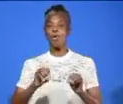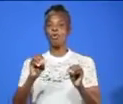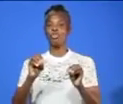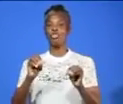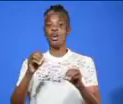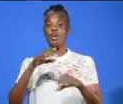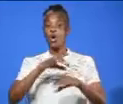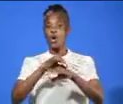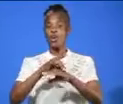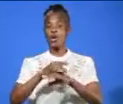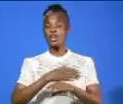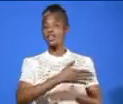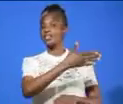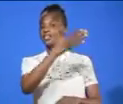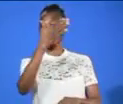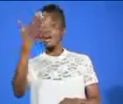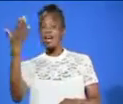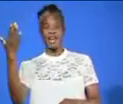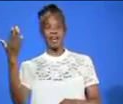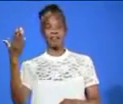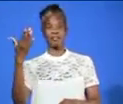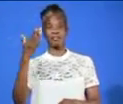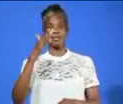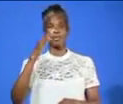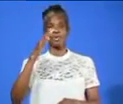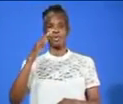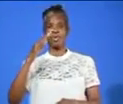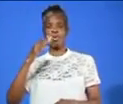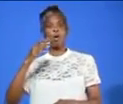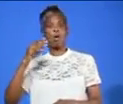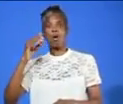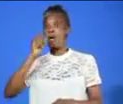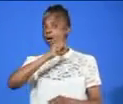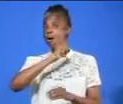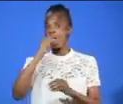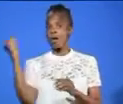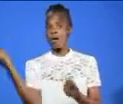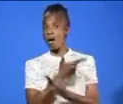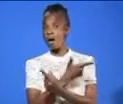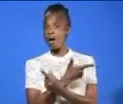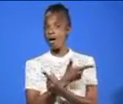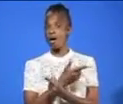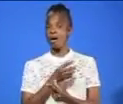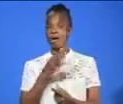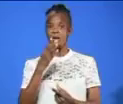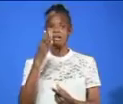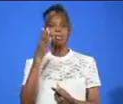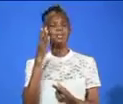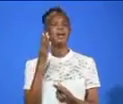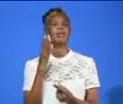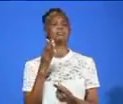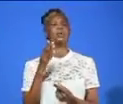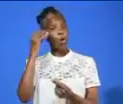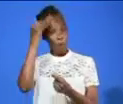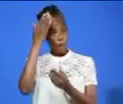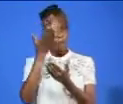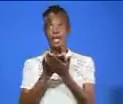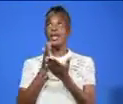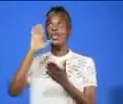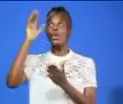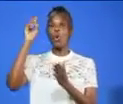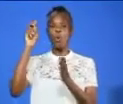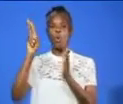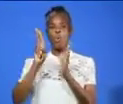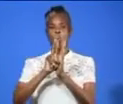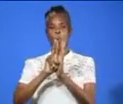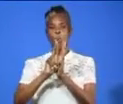sky. They all shall sweetly obey thy will.